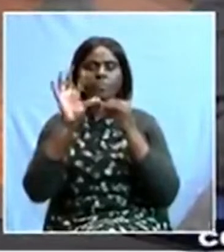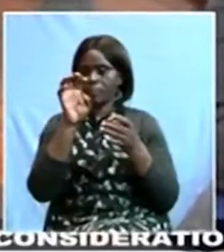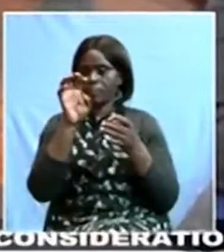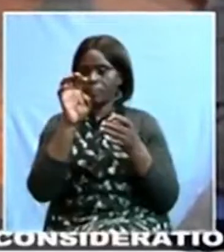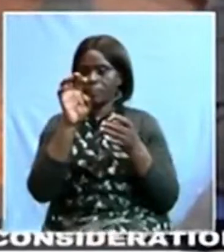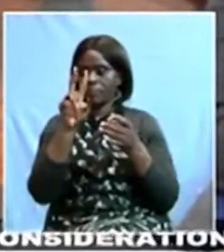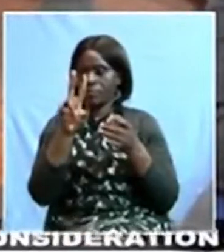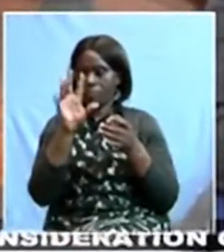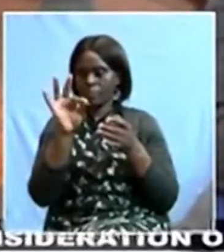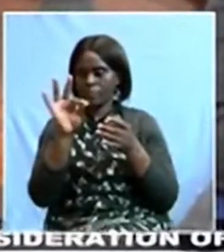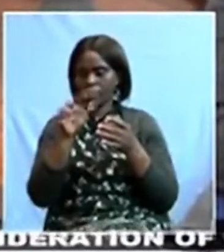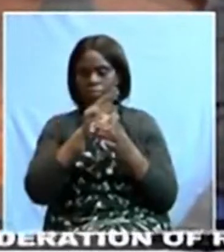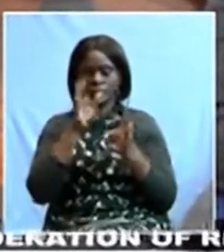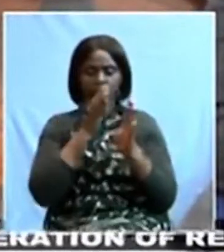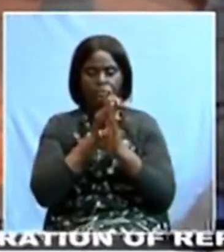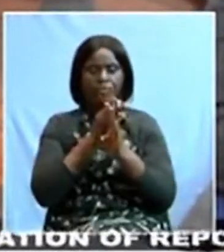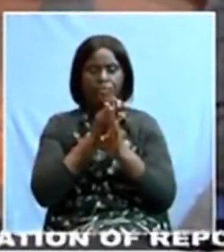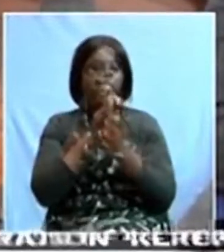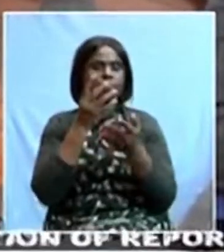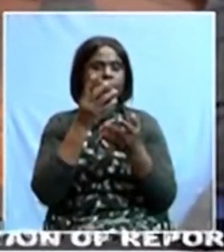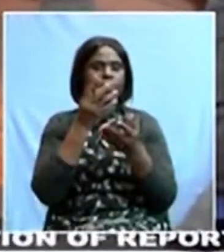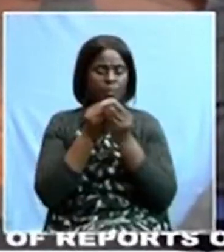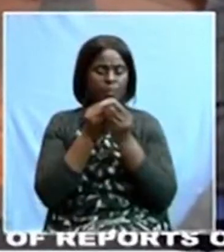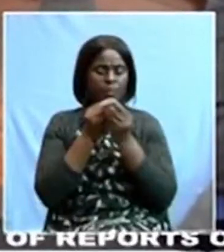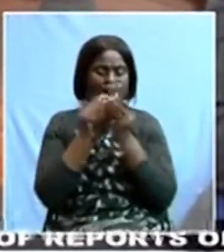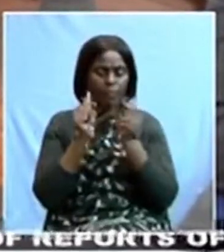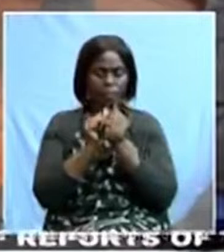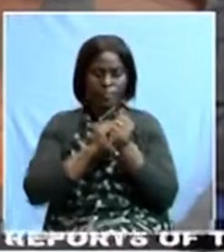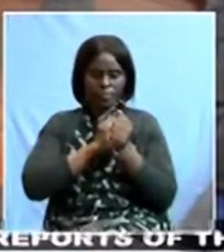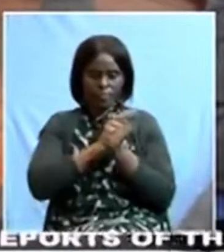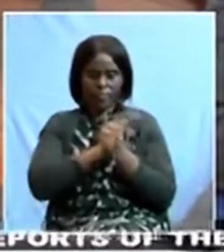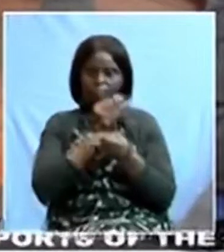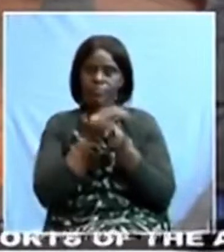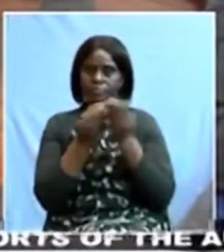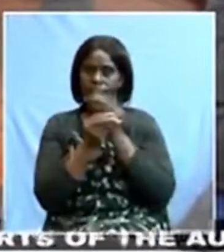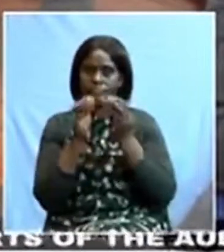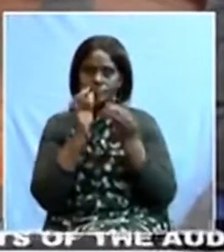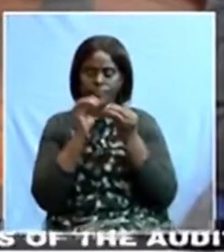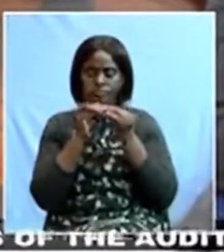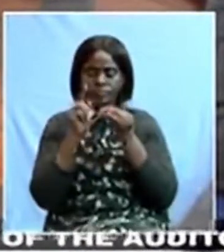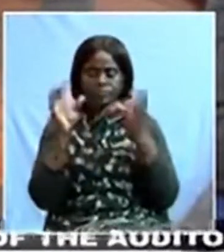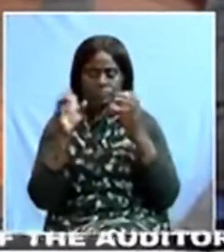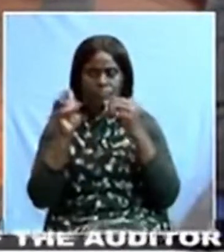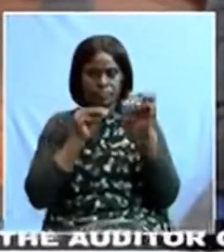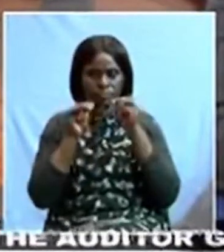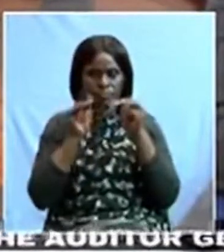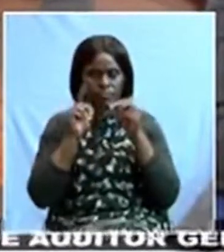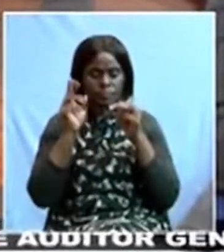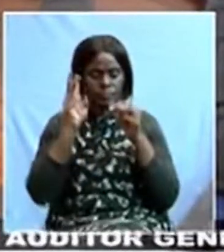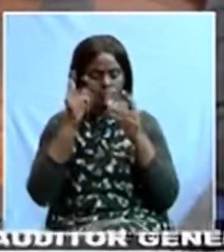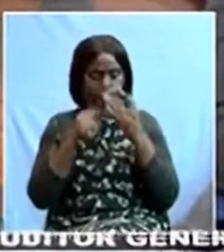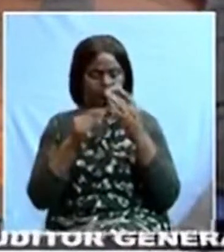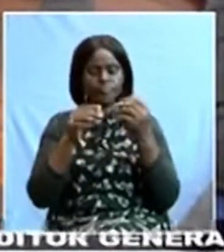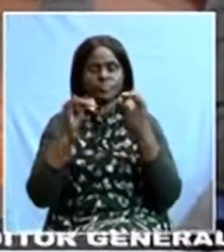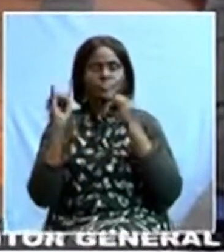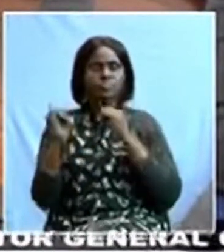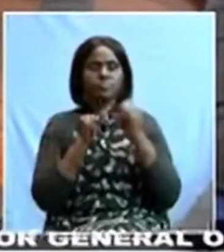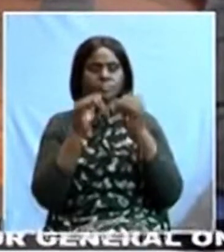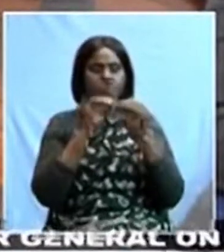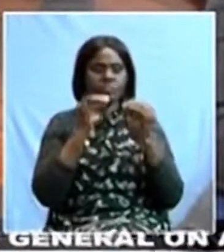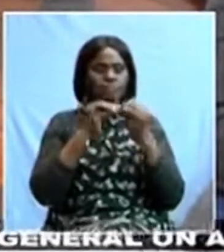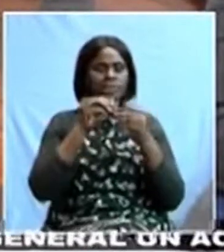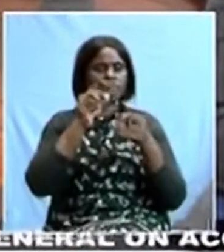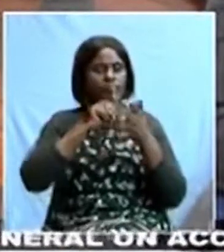9,029,000 towards settling statutory and staff obligations, and that council management will implement